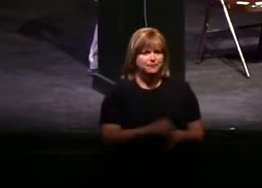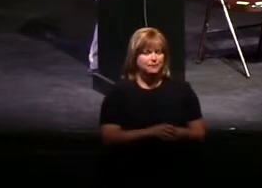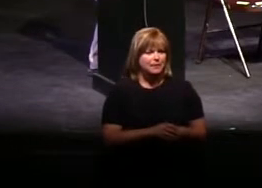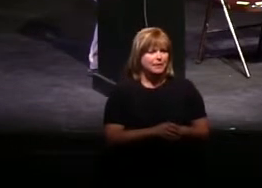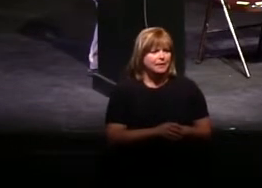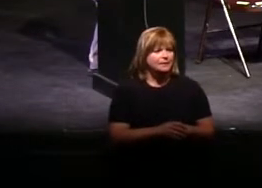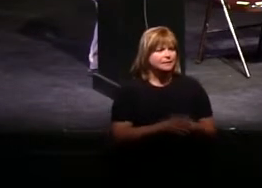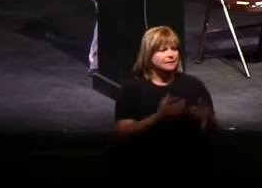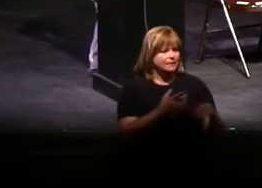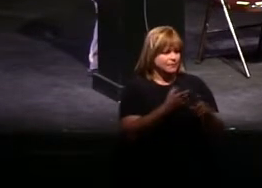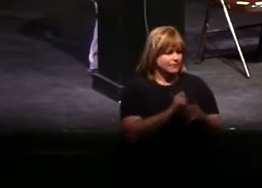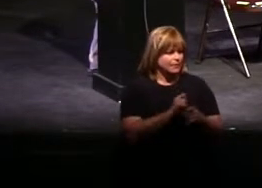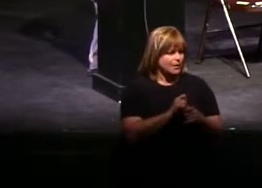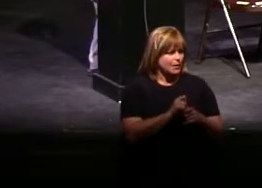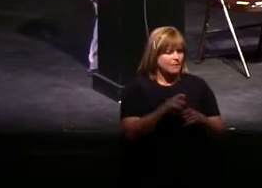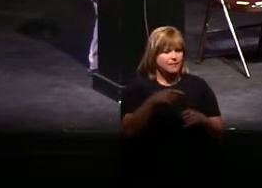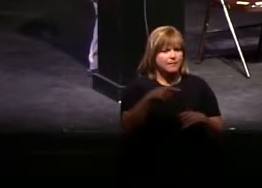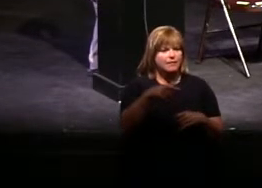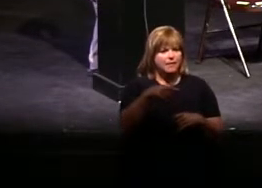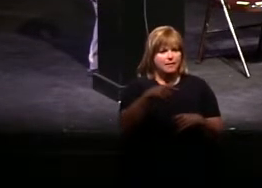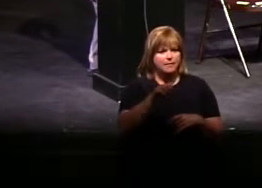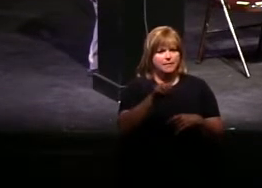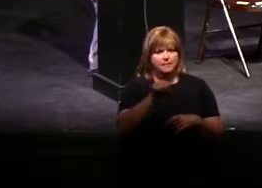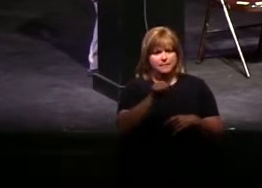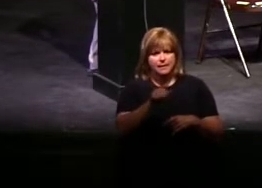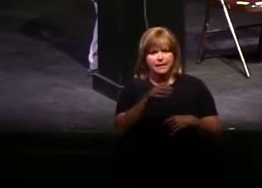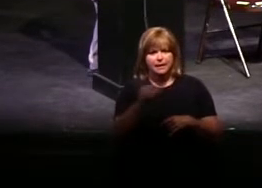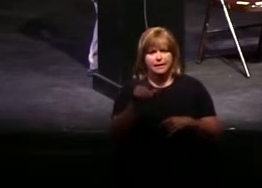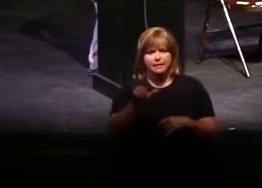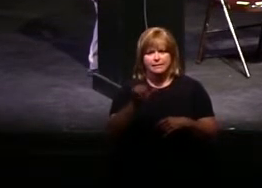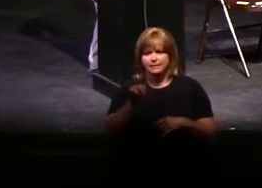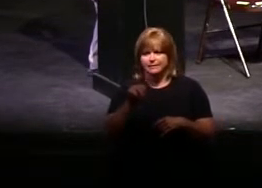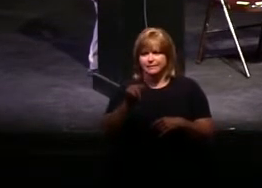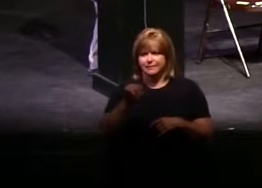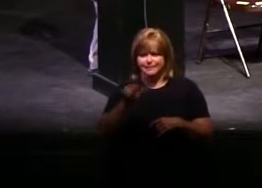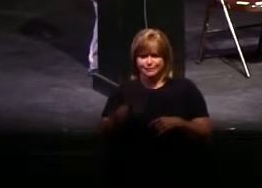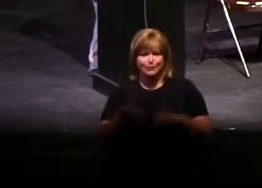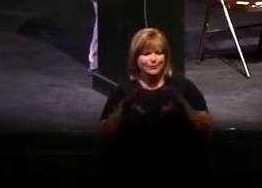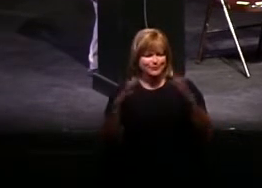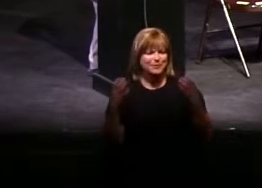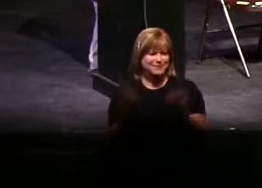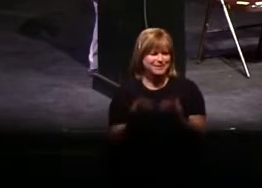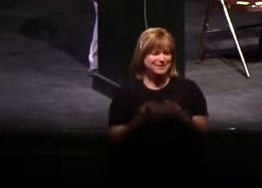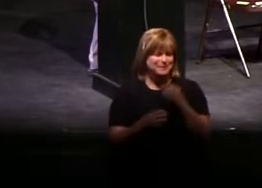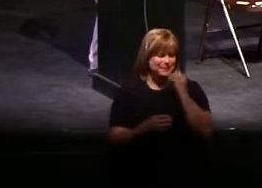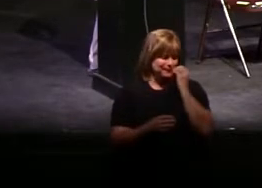courtesy of the local pea and lentil commission. Not every town has a pea and lentil commission.